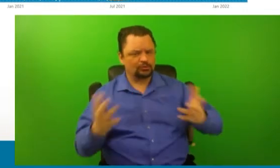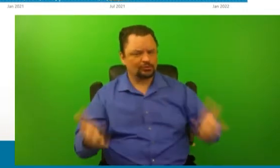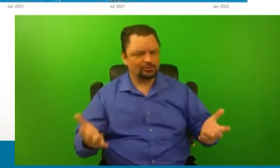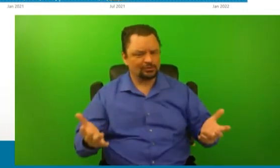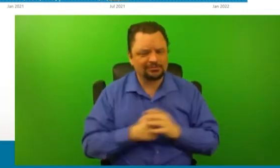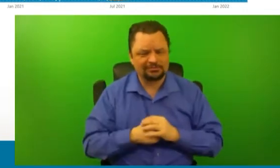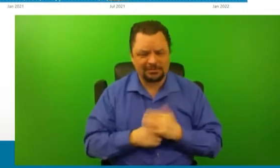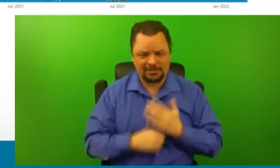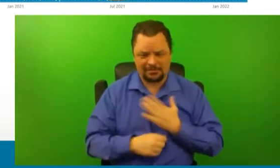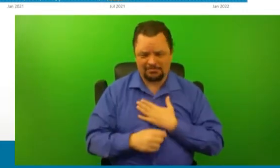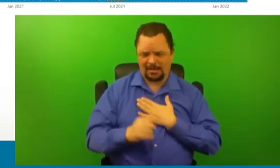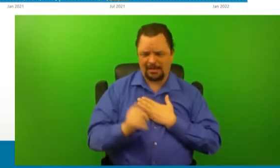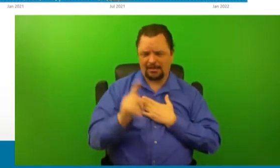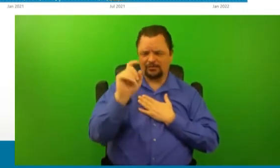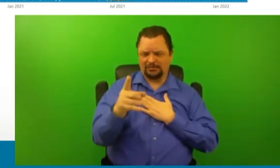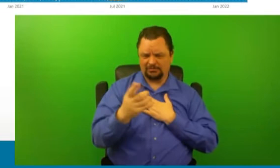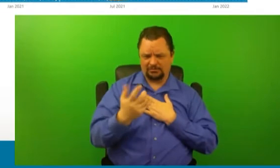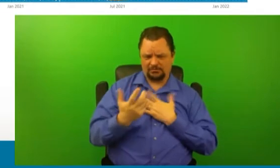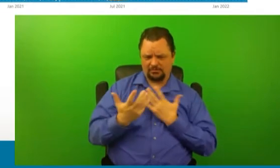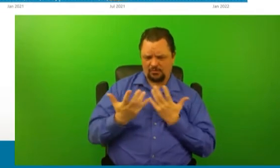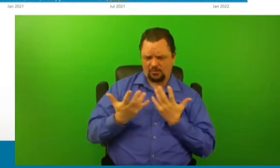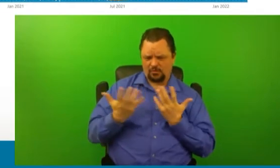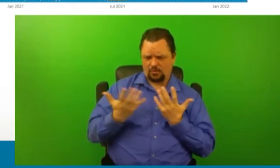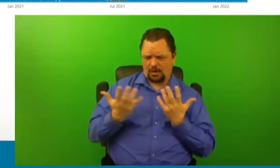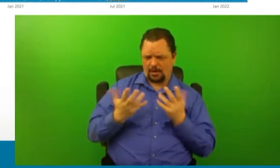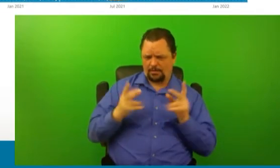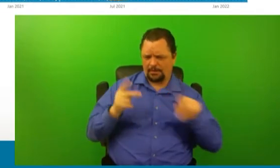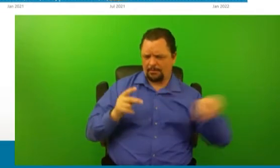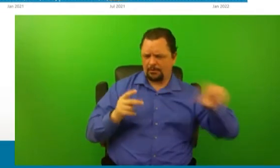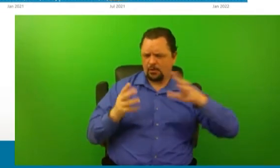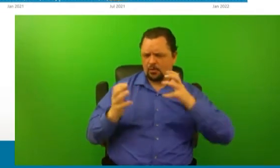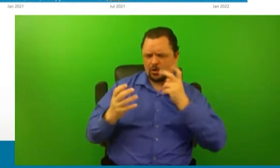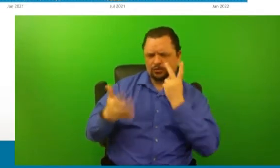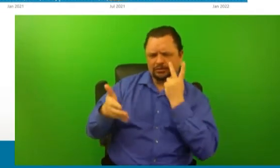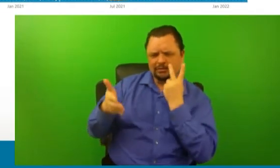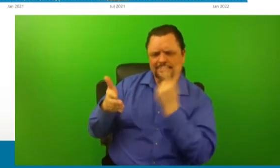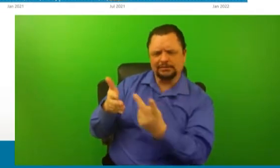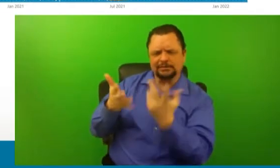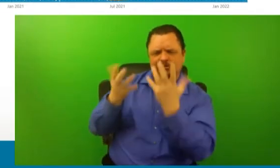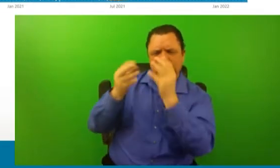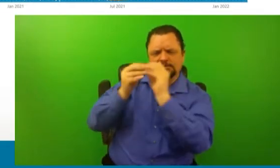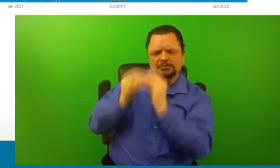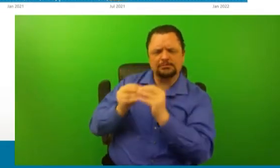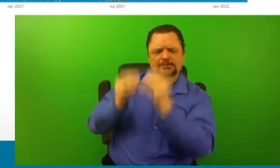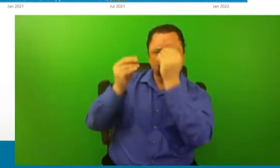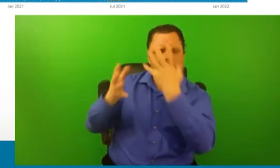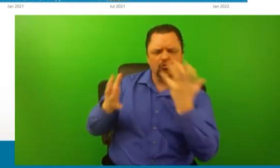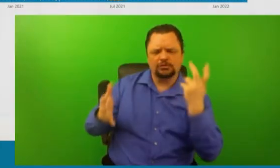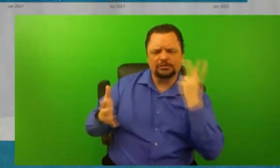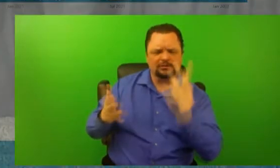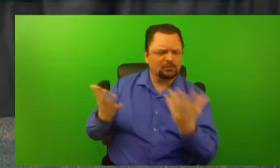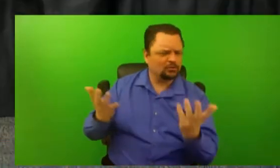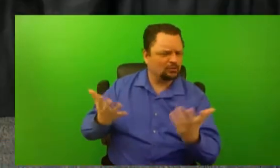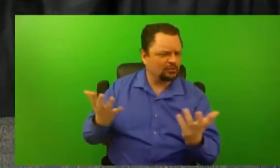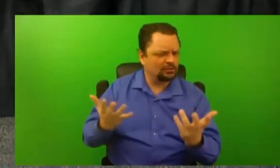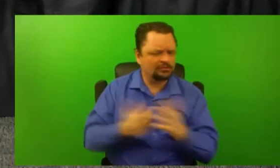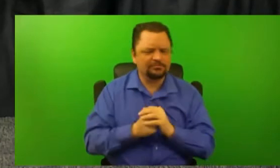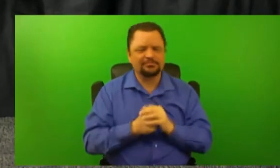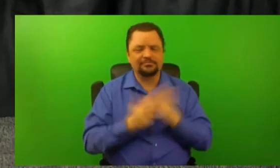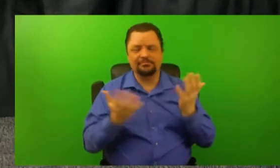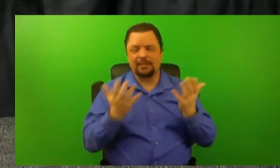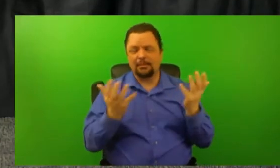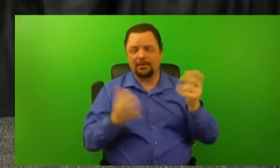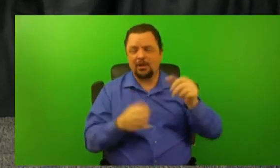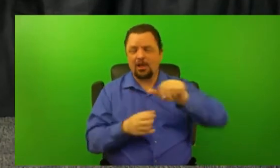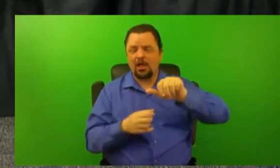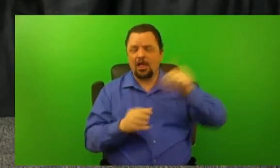do we want people to focus on, And I think perhaps another way that we could look at this,